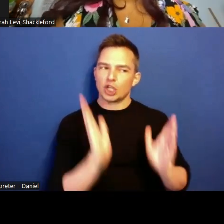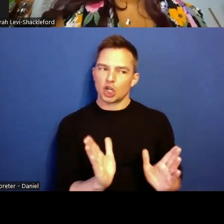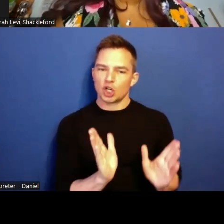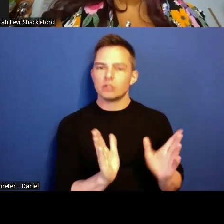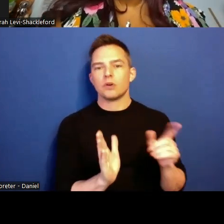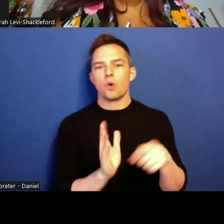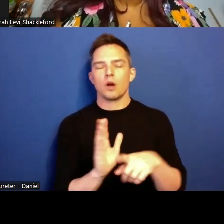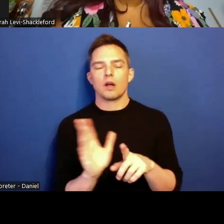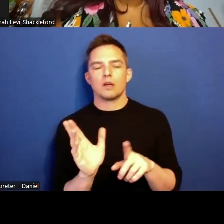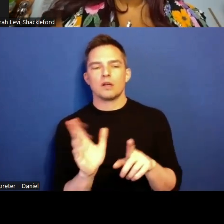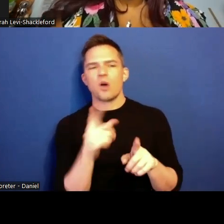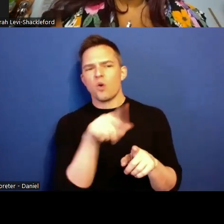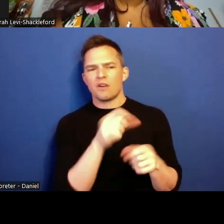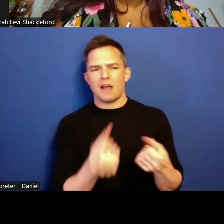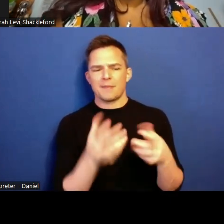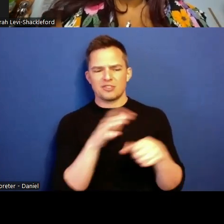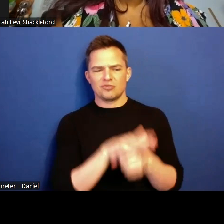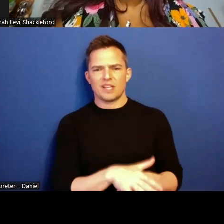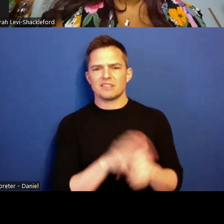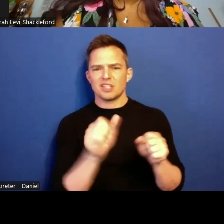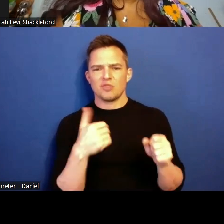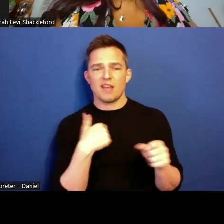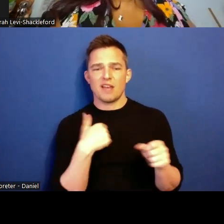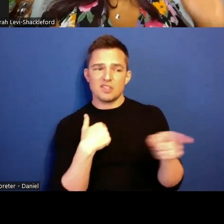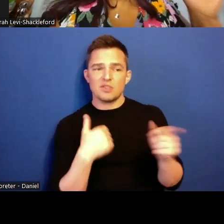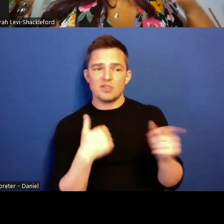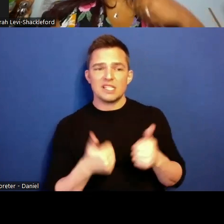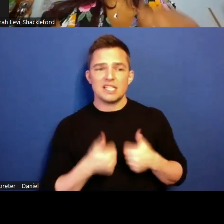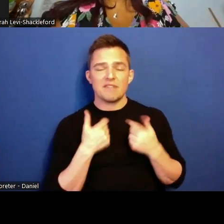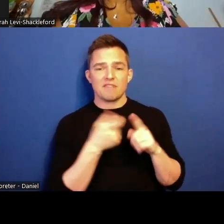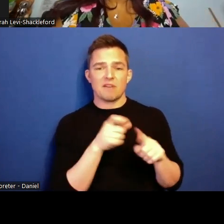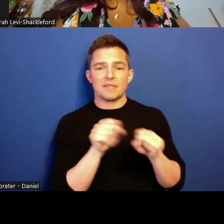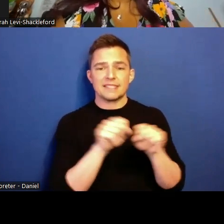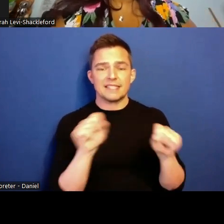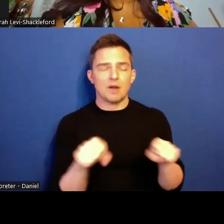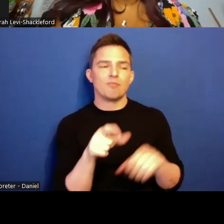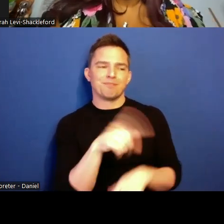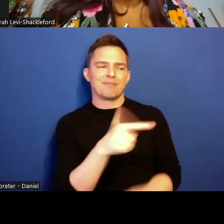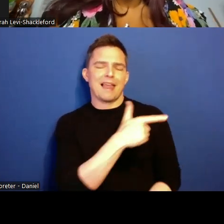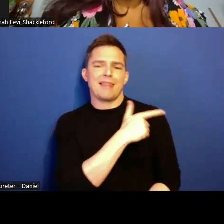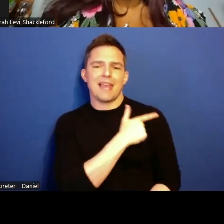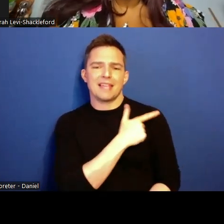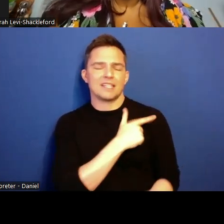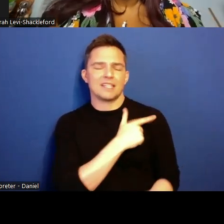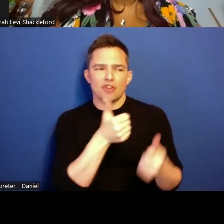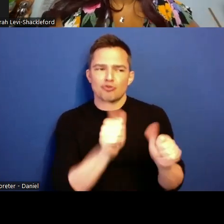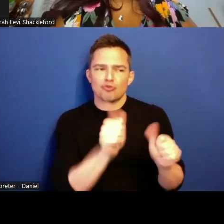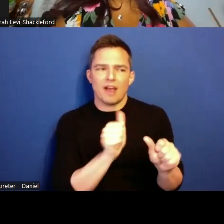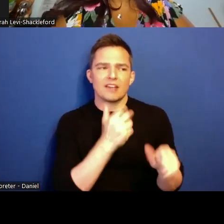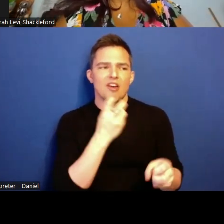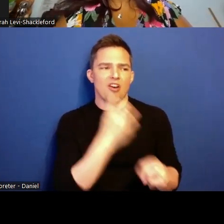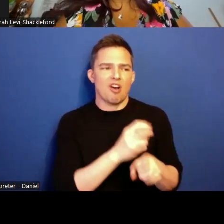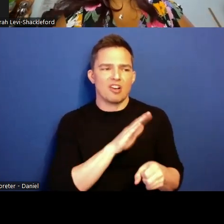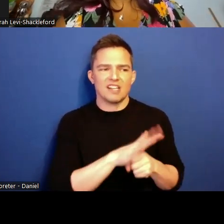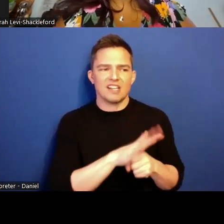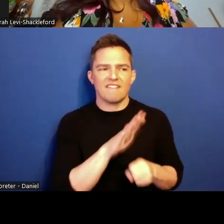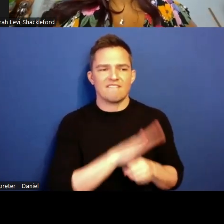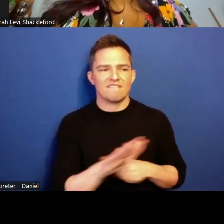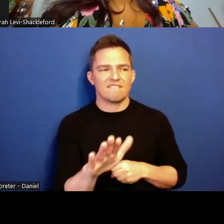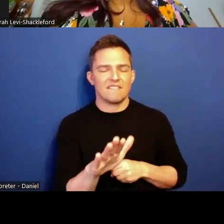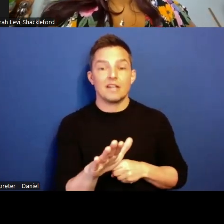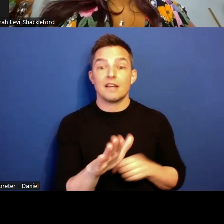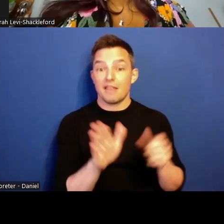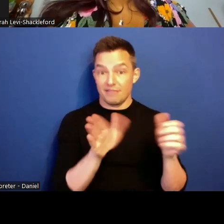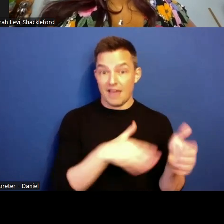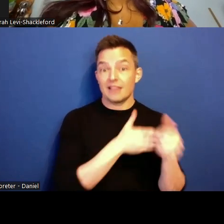much stress can you have? They're living off the system, or they're just lazy. They're not trying hard enough, right? So that leads to